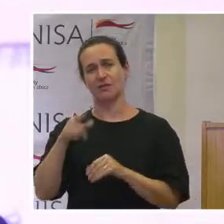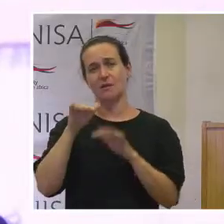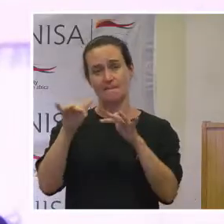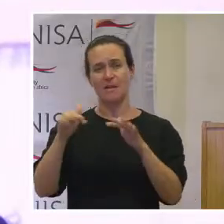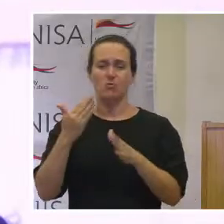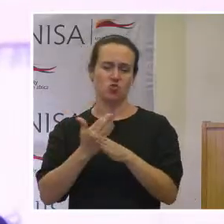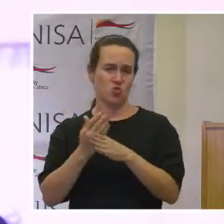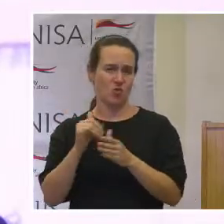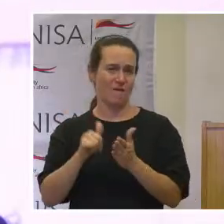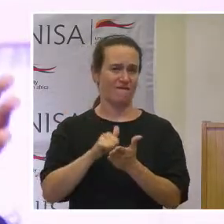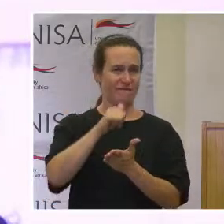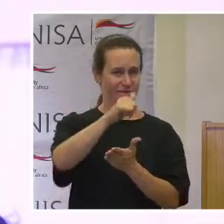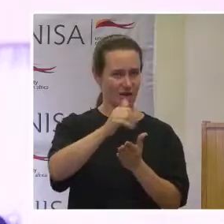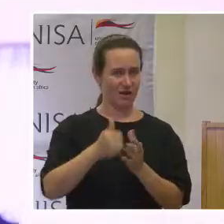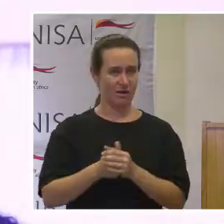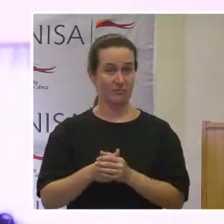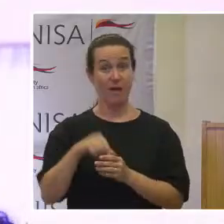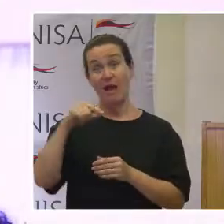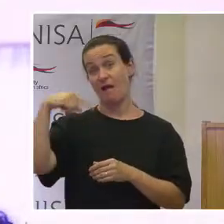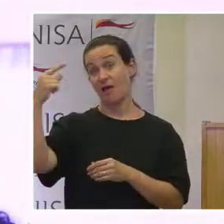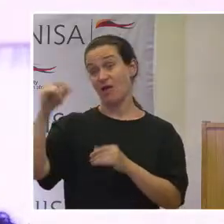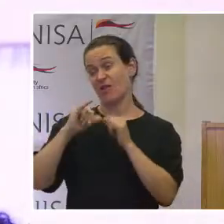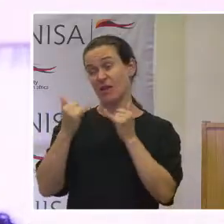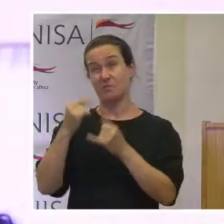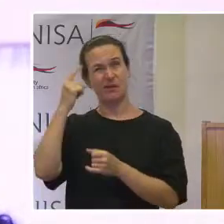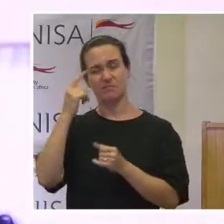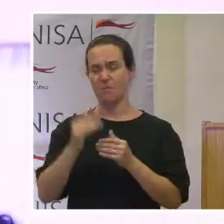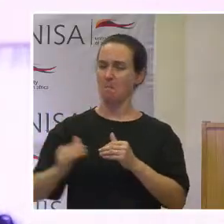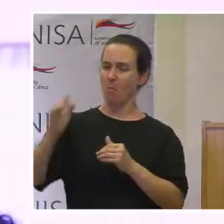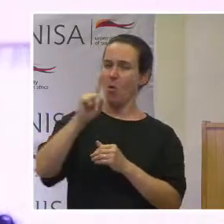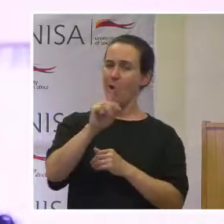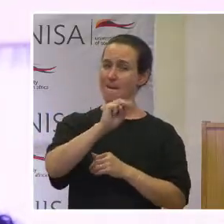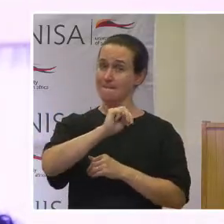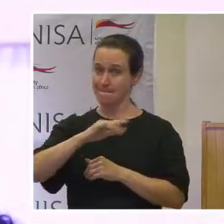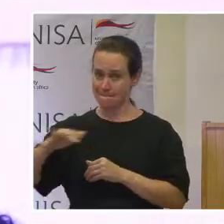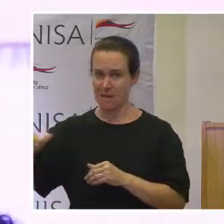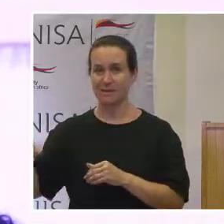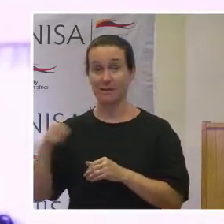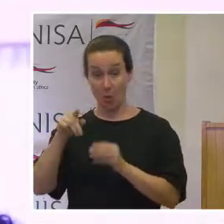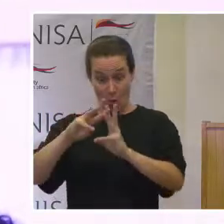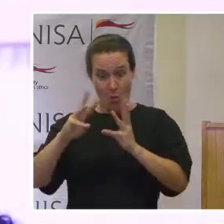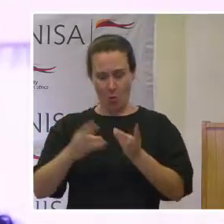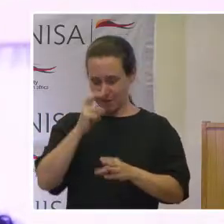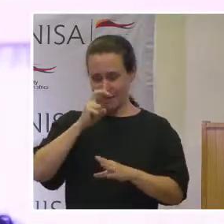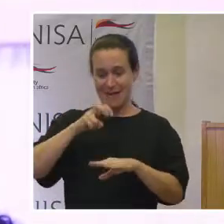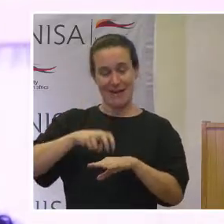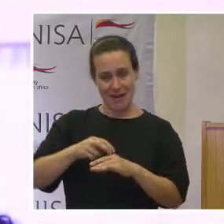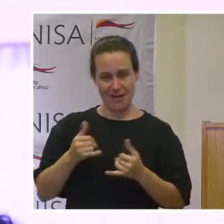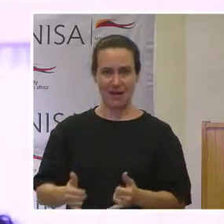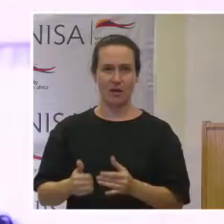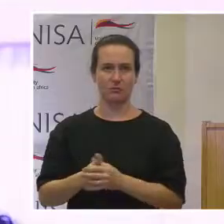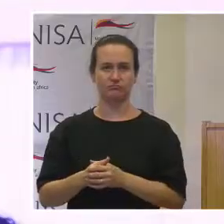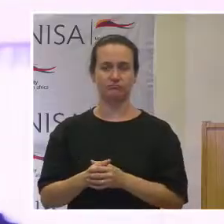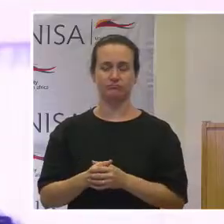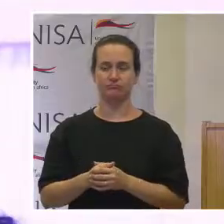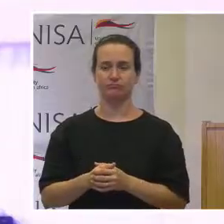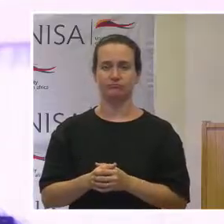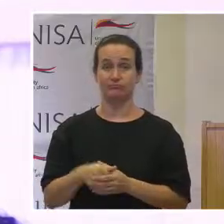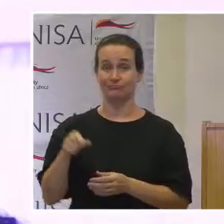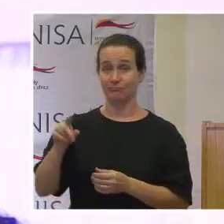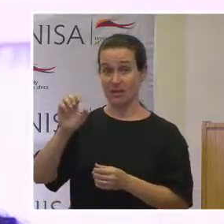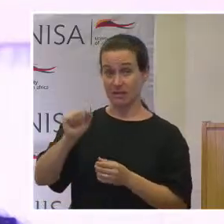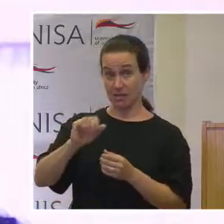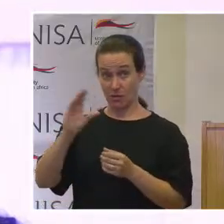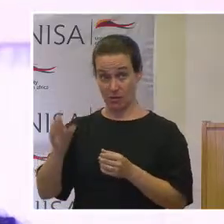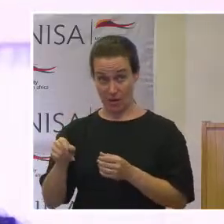Other sources predict over 1 million pilots. That's the demand. That's what the world needs. And I'm happy to say this, that South